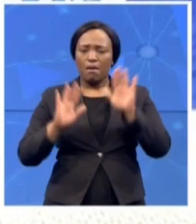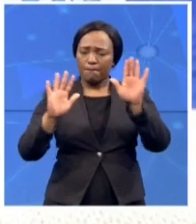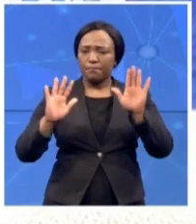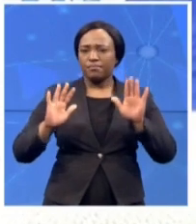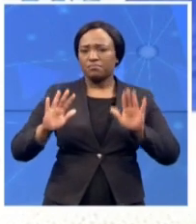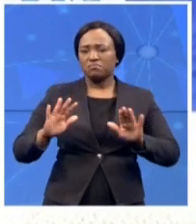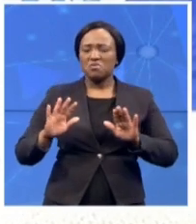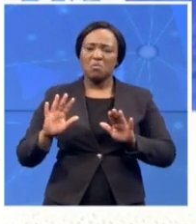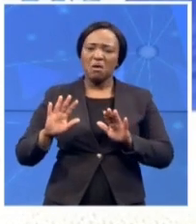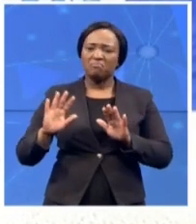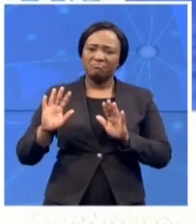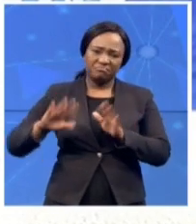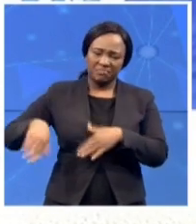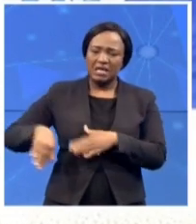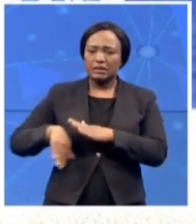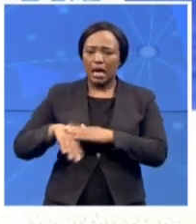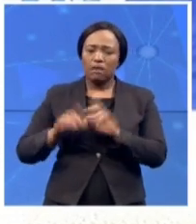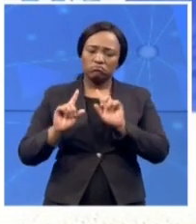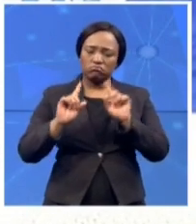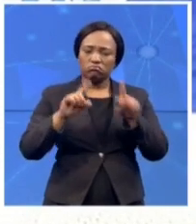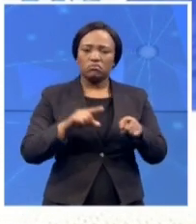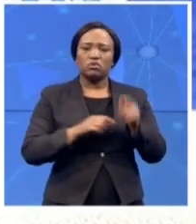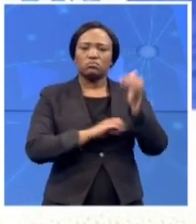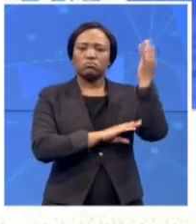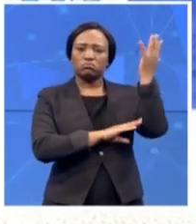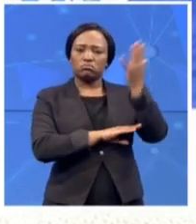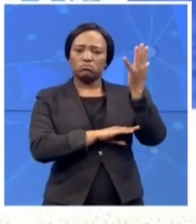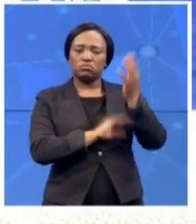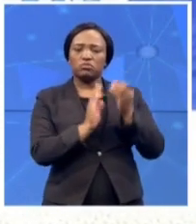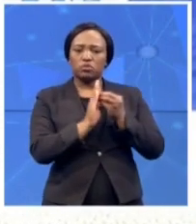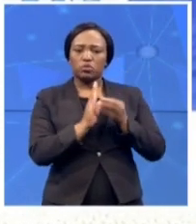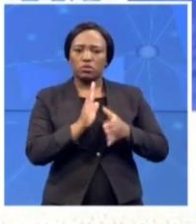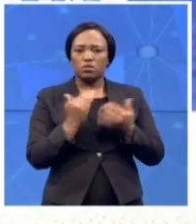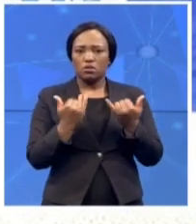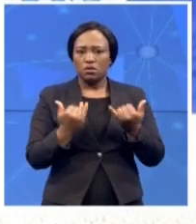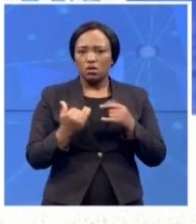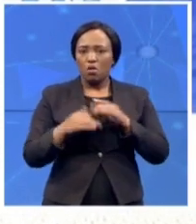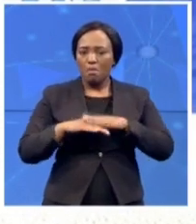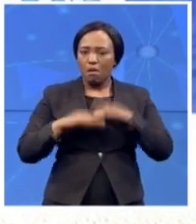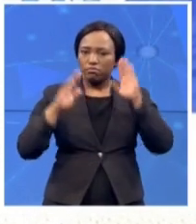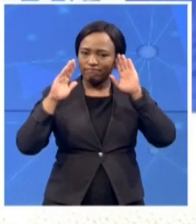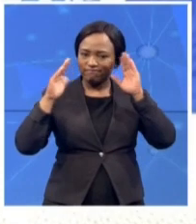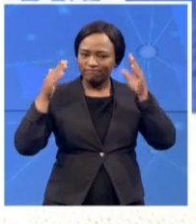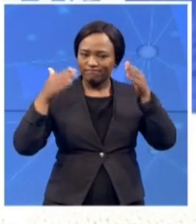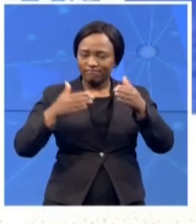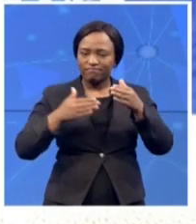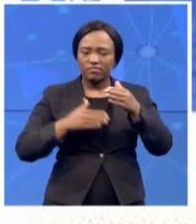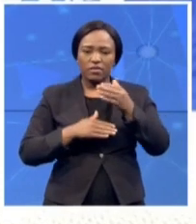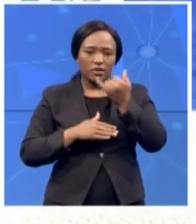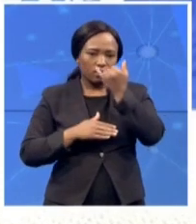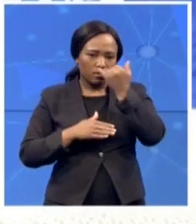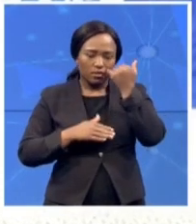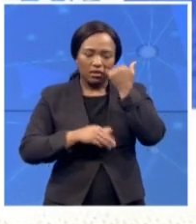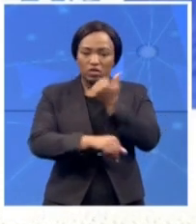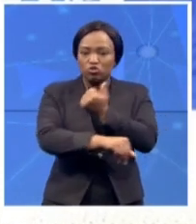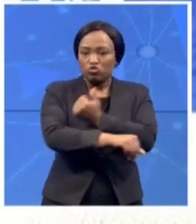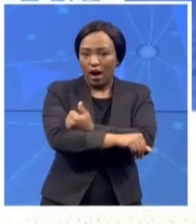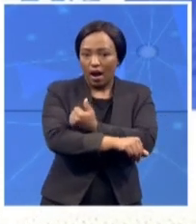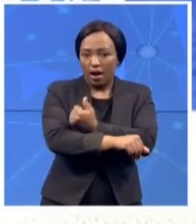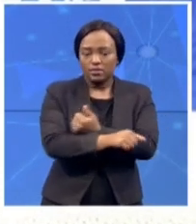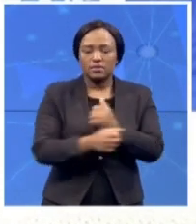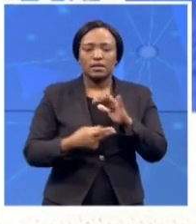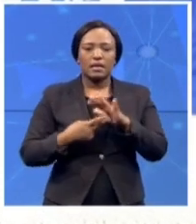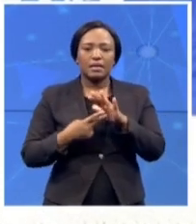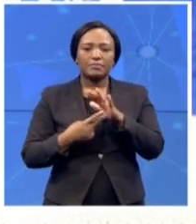to the students. They've focused on, as you're saying, the drugs and gangs, and also bullying, which is coming into our schools very